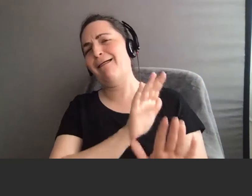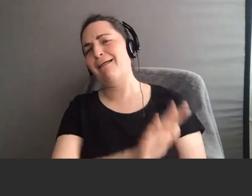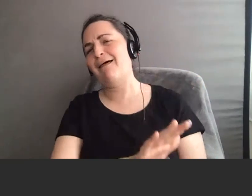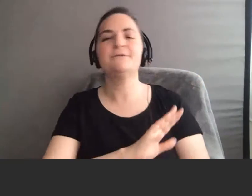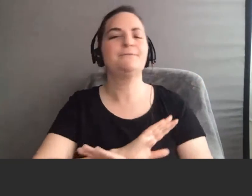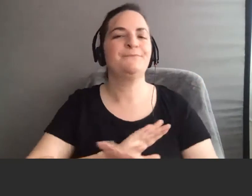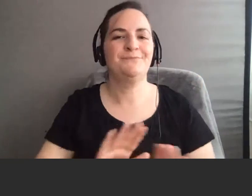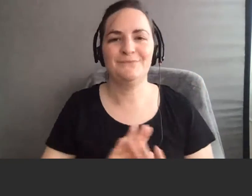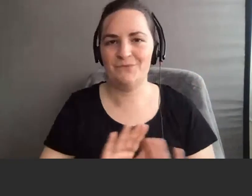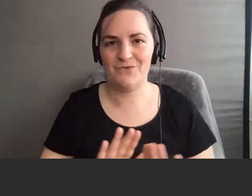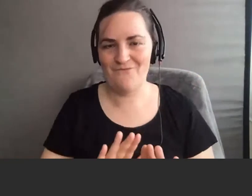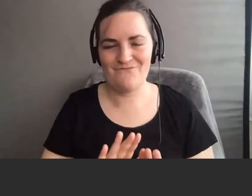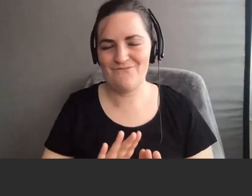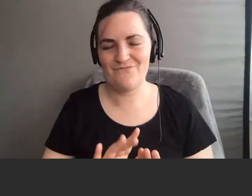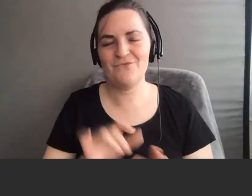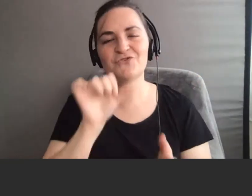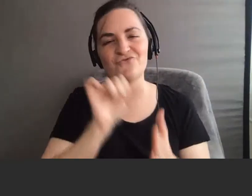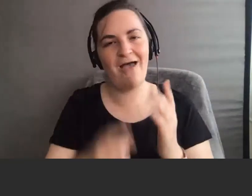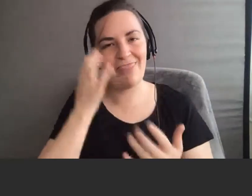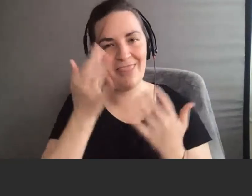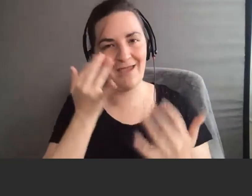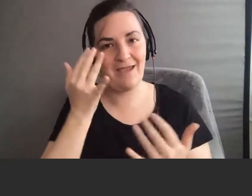to think about it now.